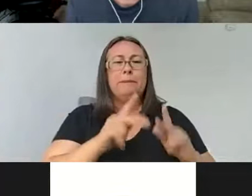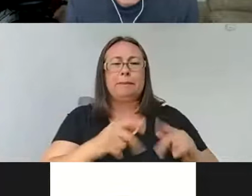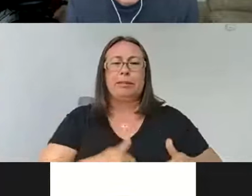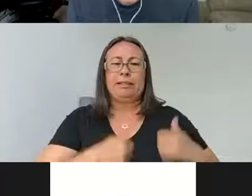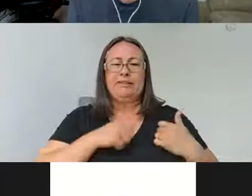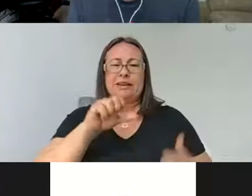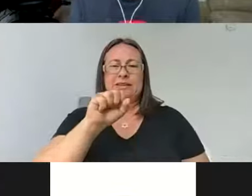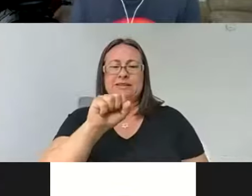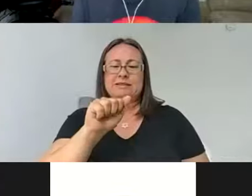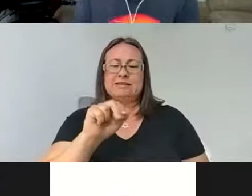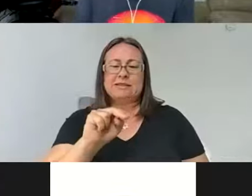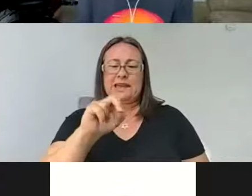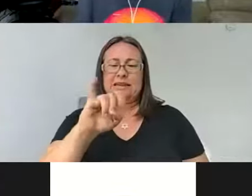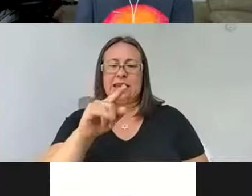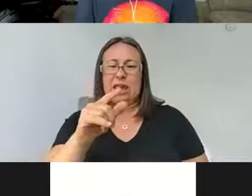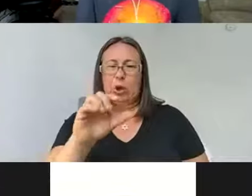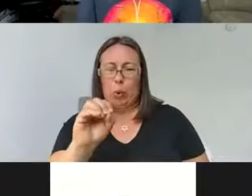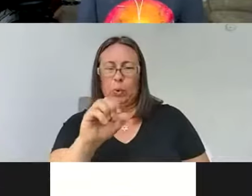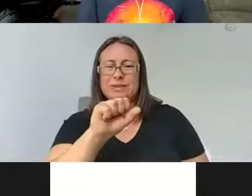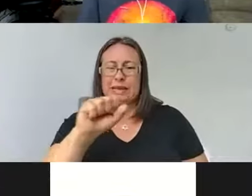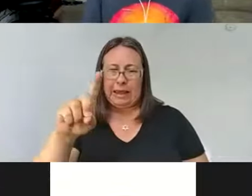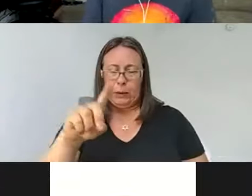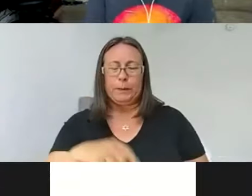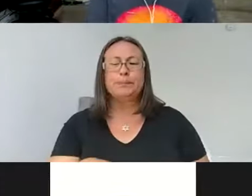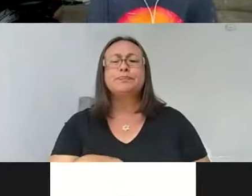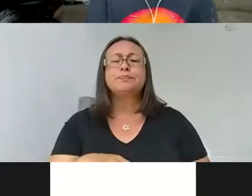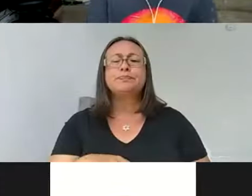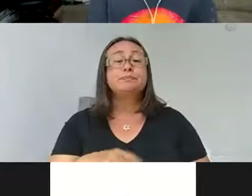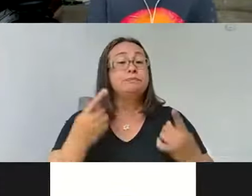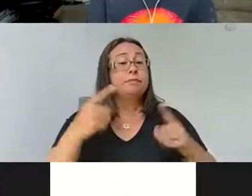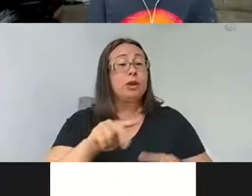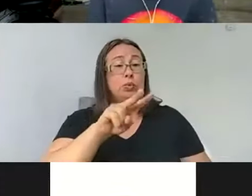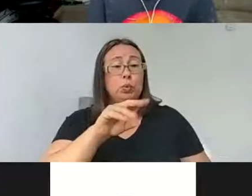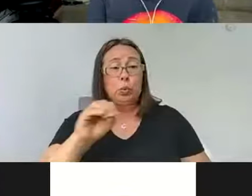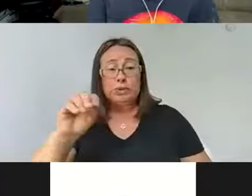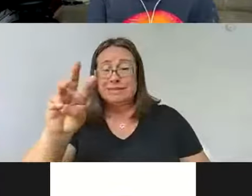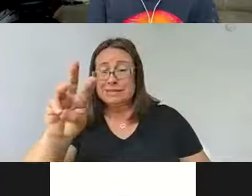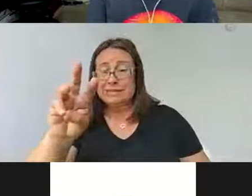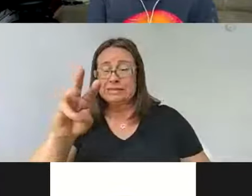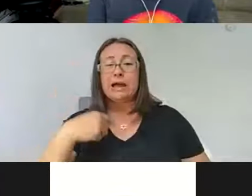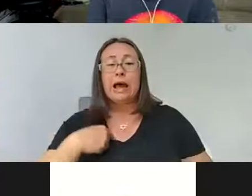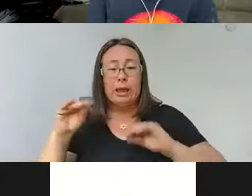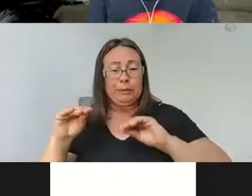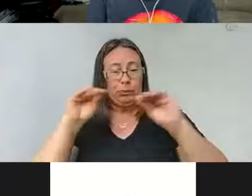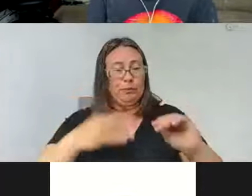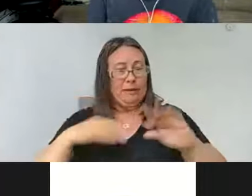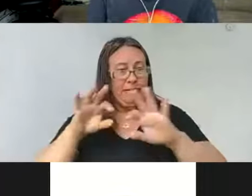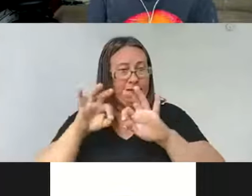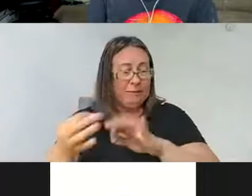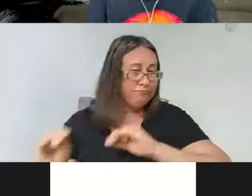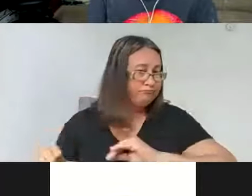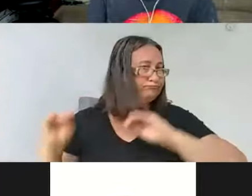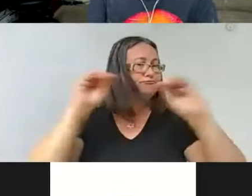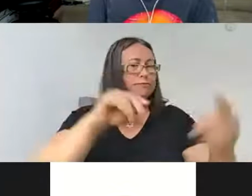that fit all of the things that I wanted to get out of it. And so in 2006, I moved my family to San Diego, and